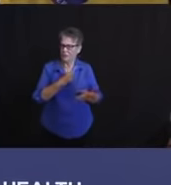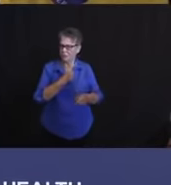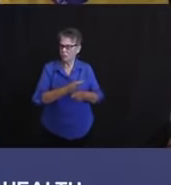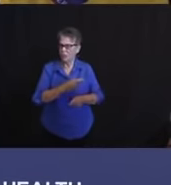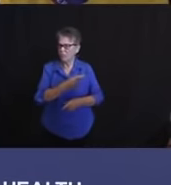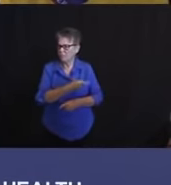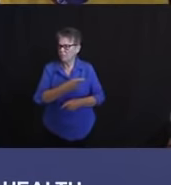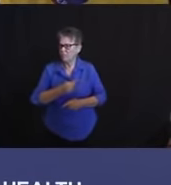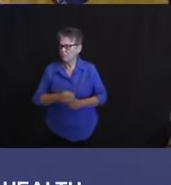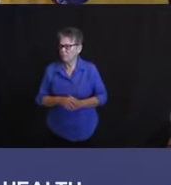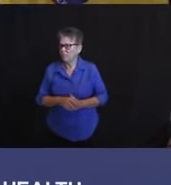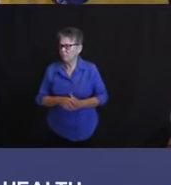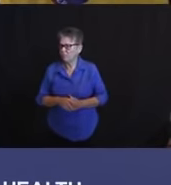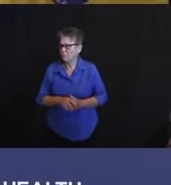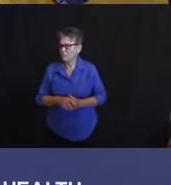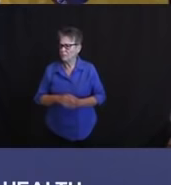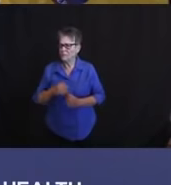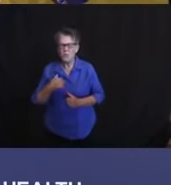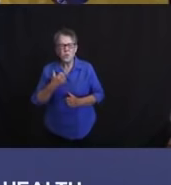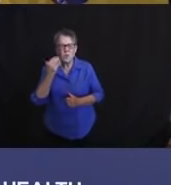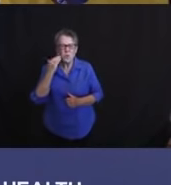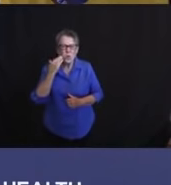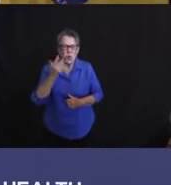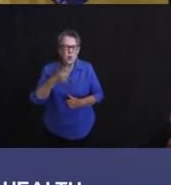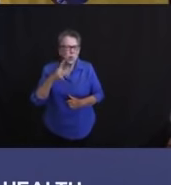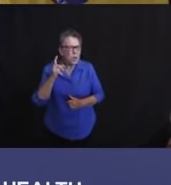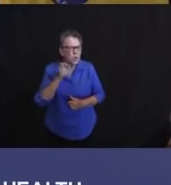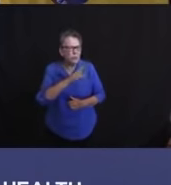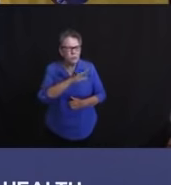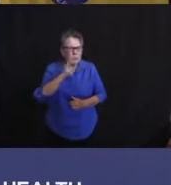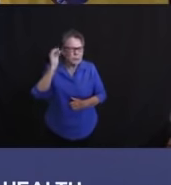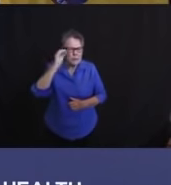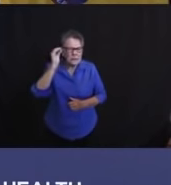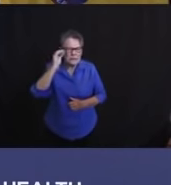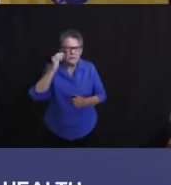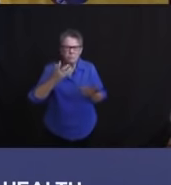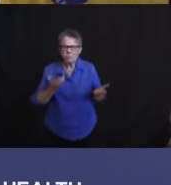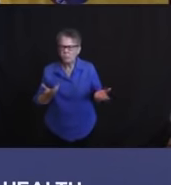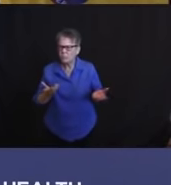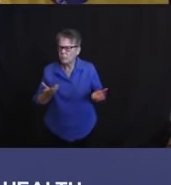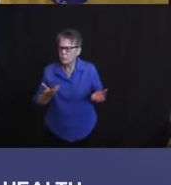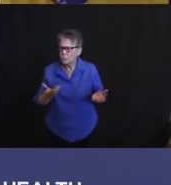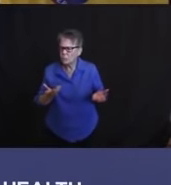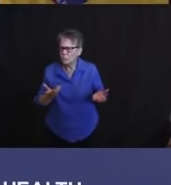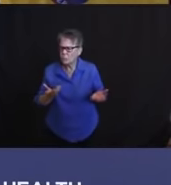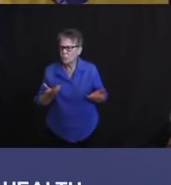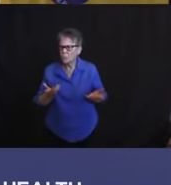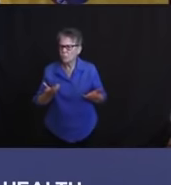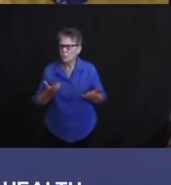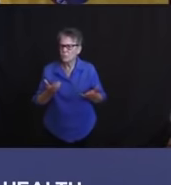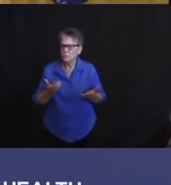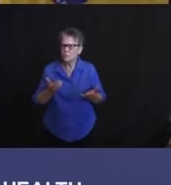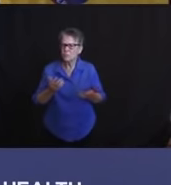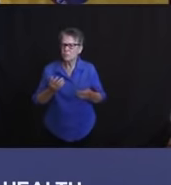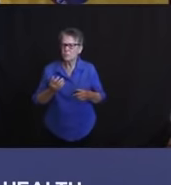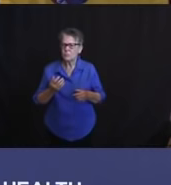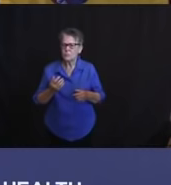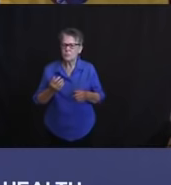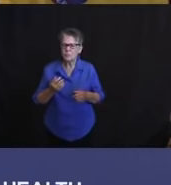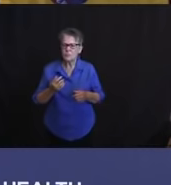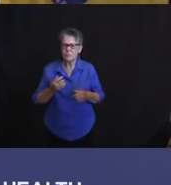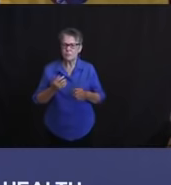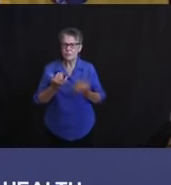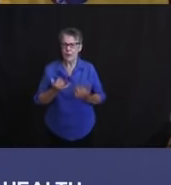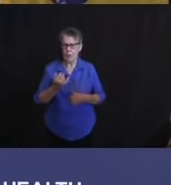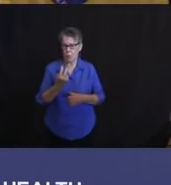we haven't said this in a while, we've had 2 blessed fatalities in total of anyone under 18 and only 54 under